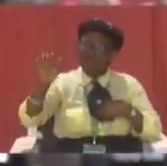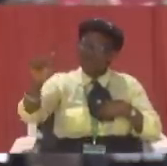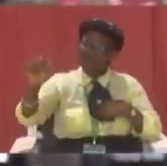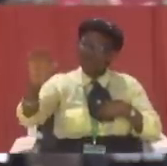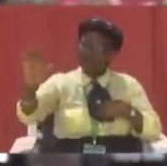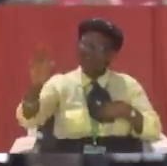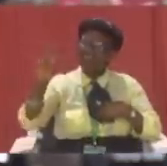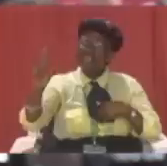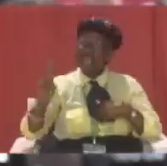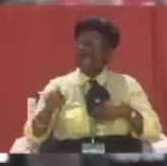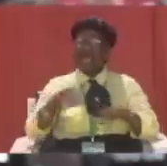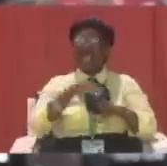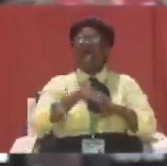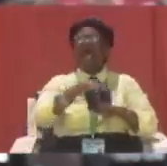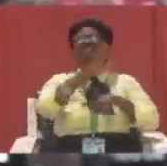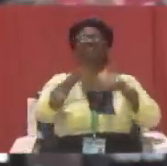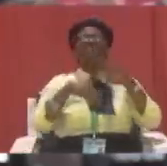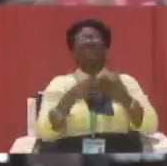And they said,